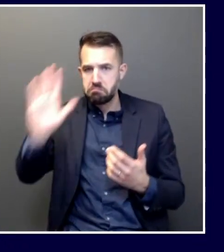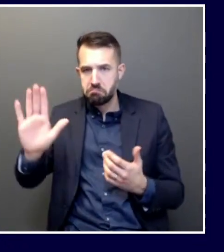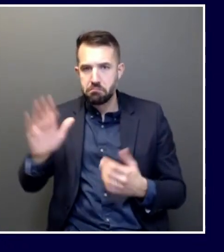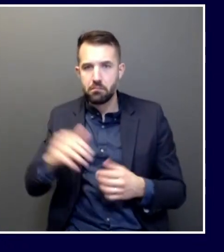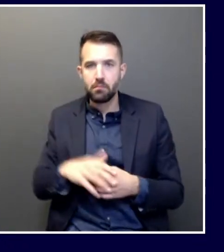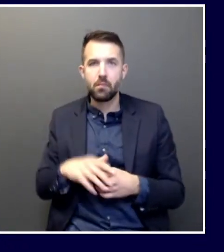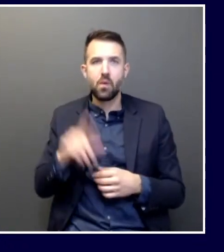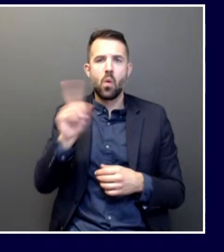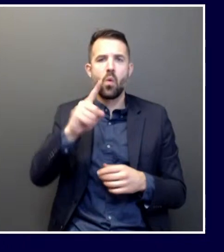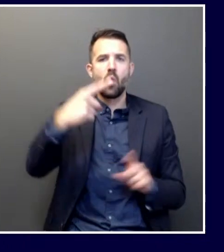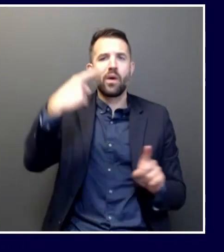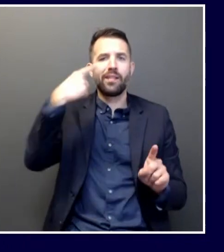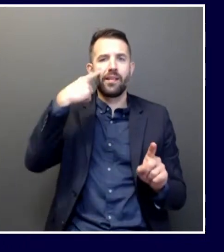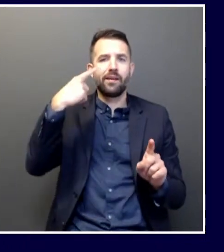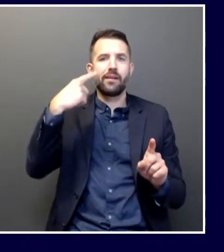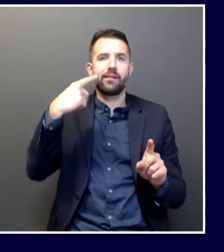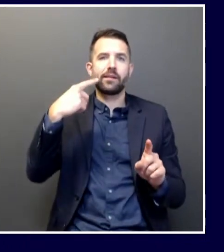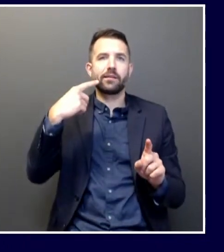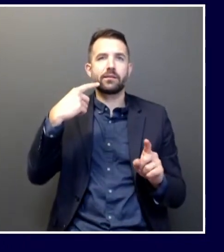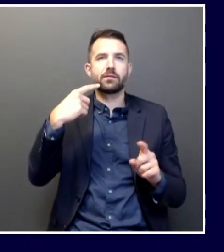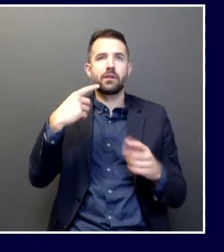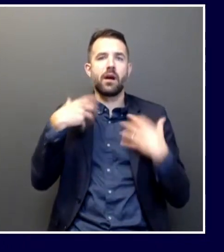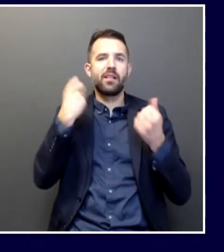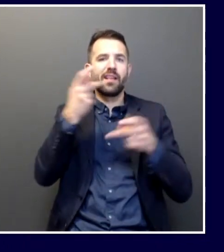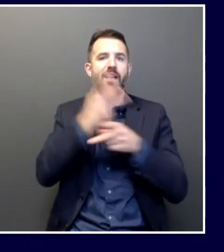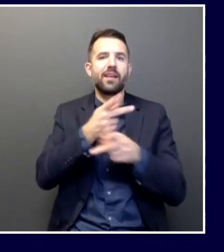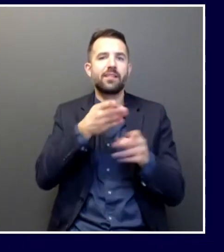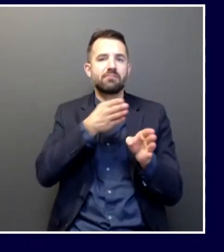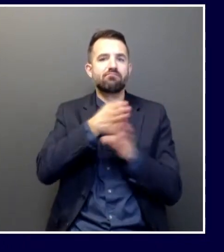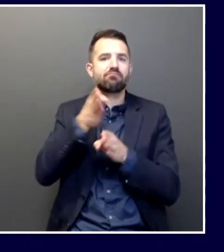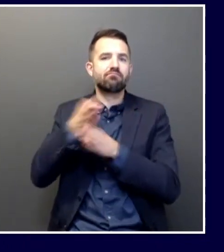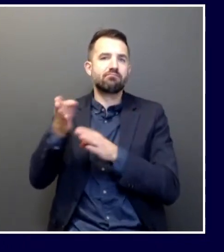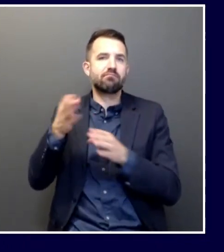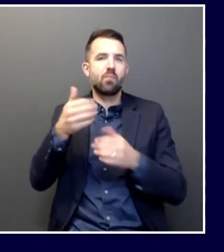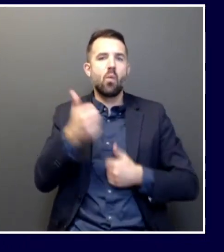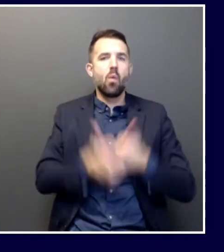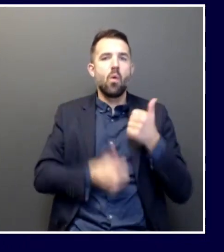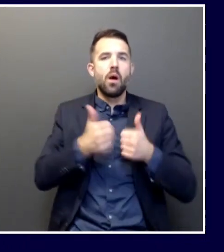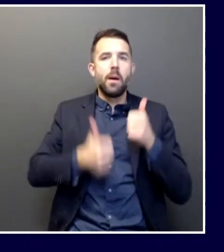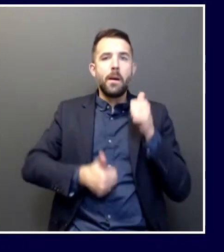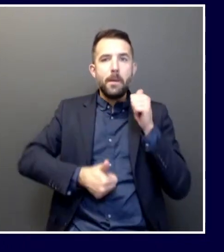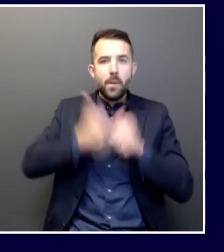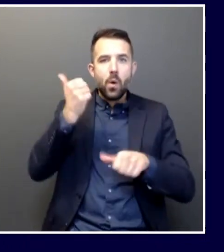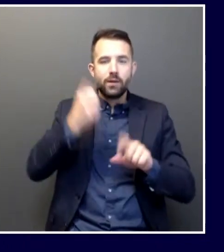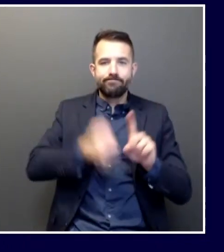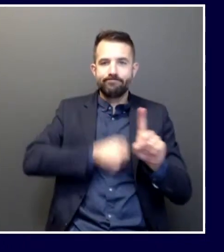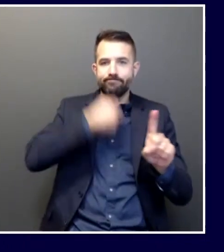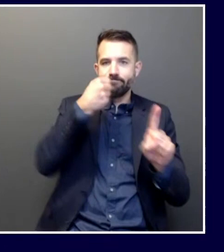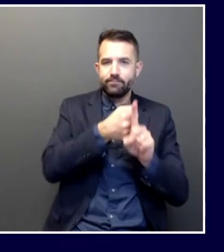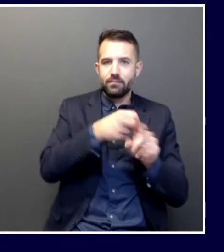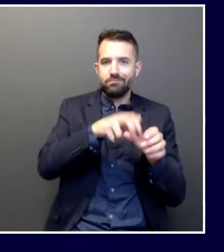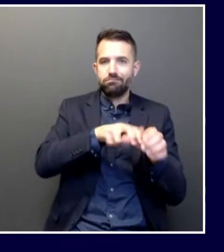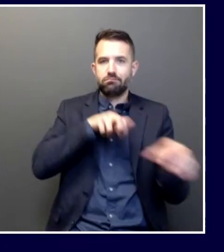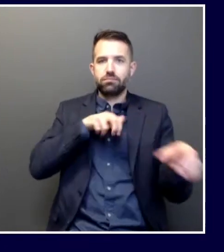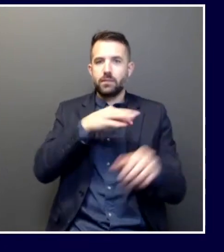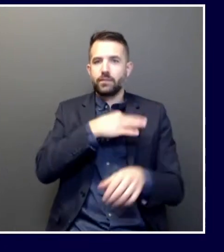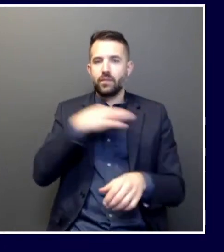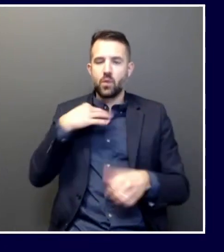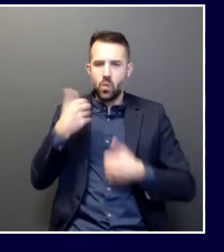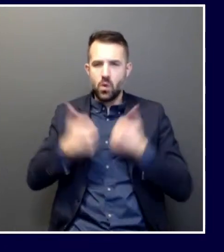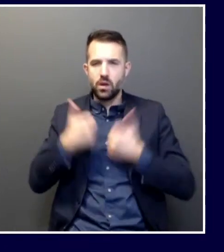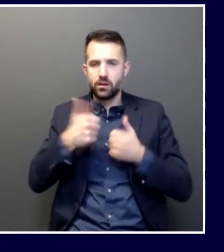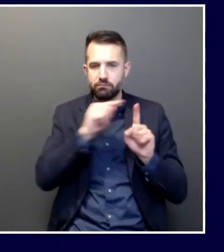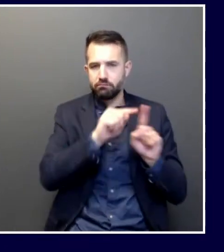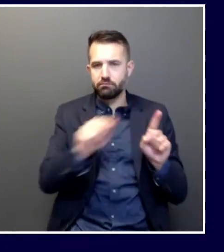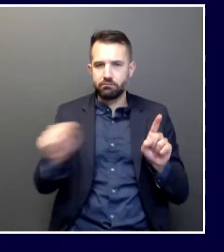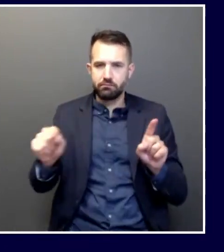having the most loss of boots on the ground based on the mandate that is coming? Sure, and I will